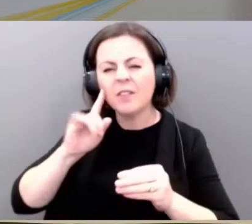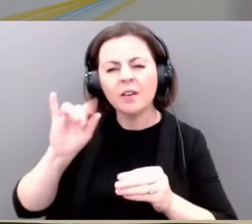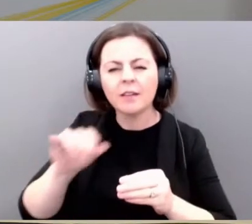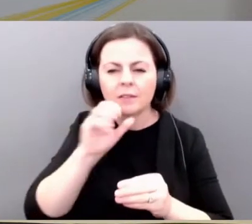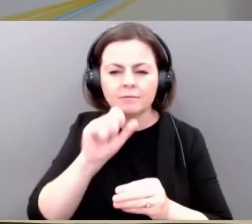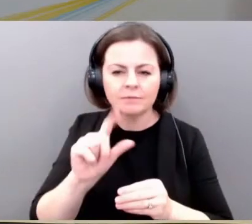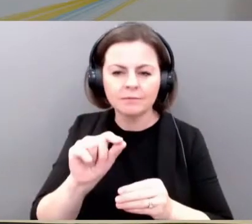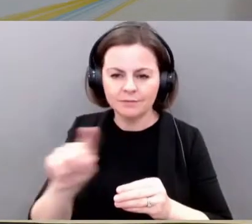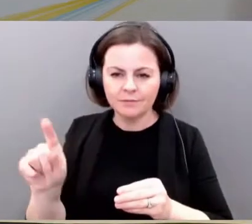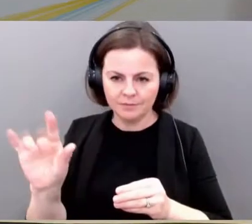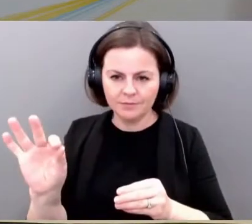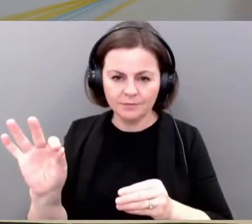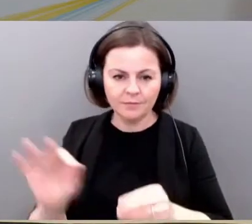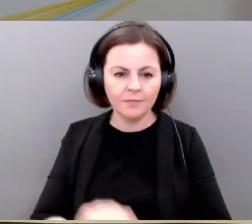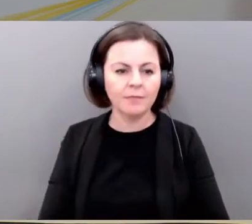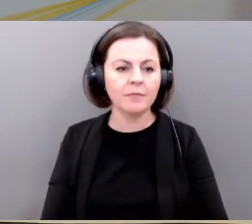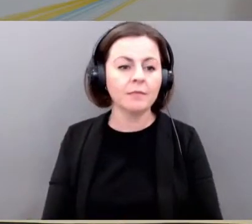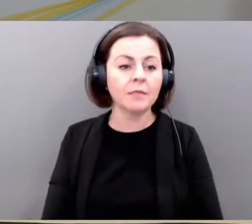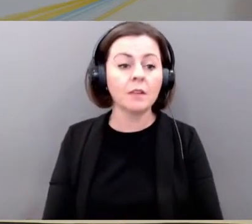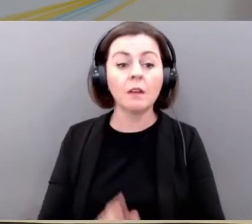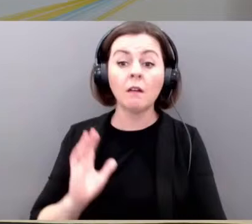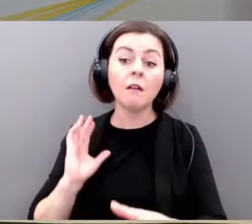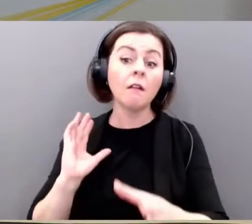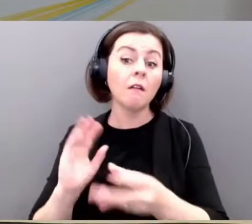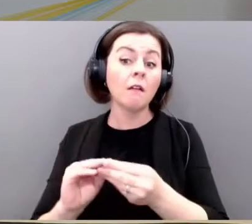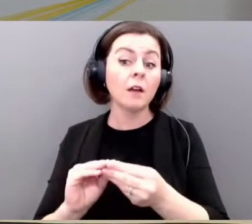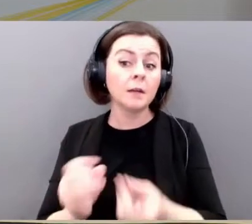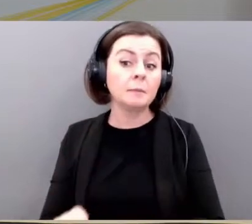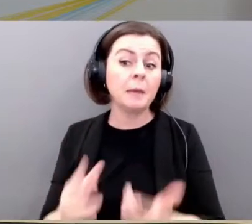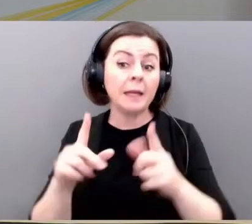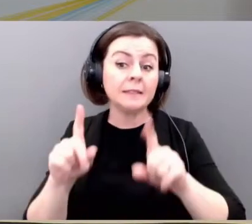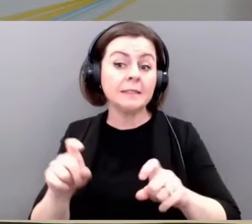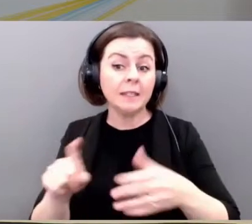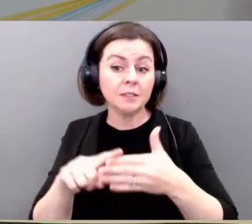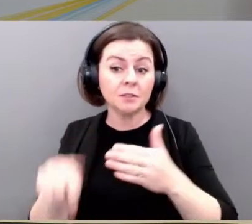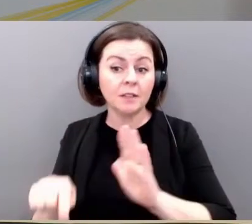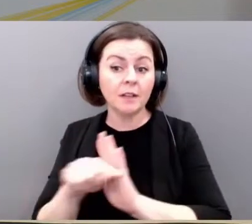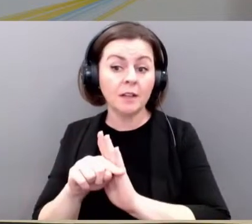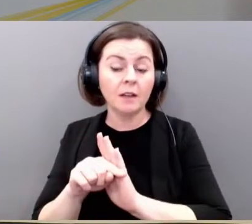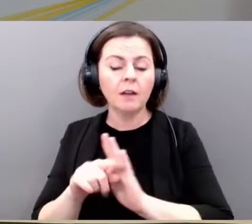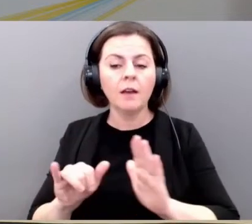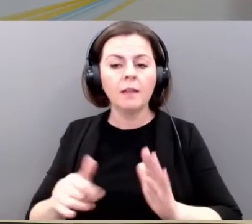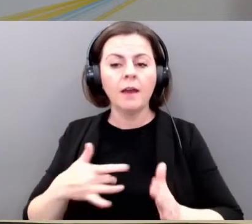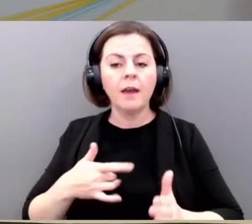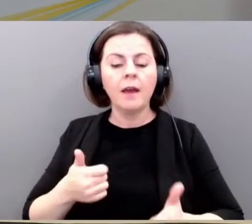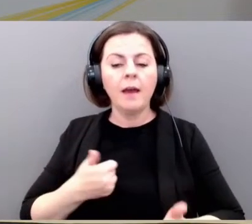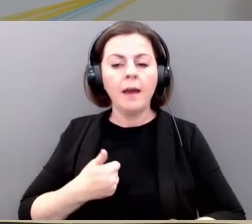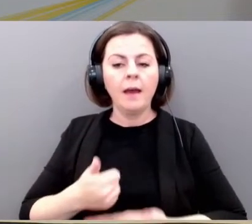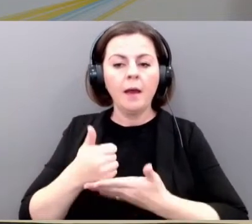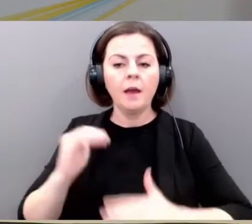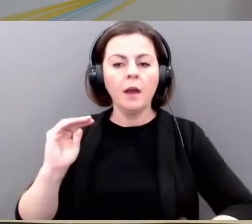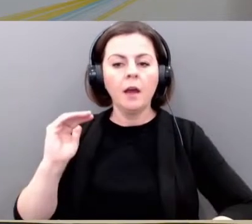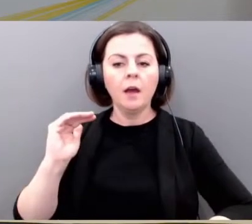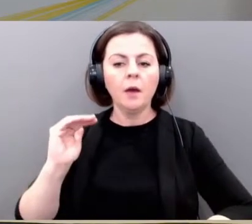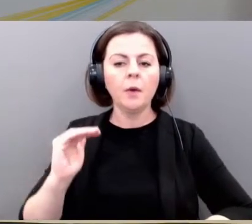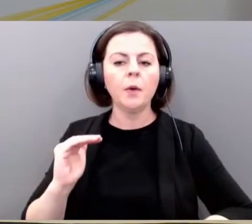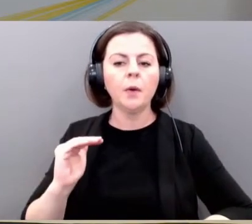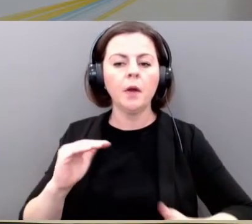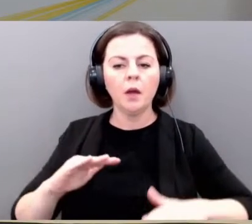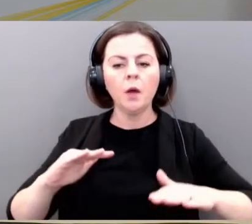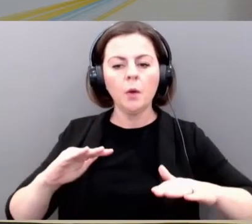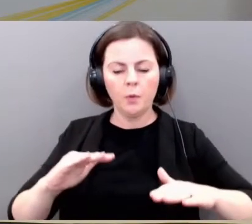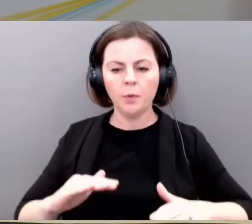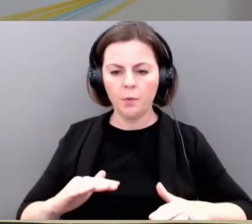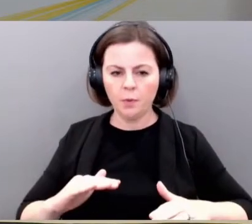Knowing that these tests to date are negative is reassuring. And given the large volume of tests completed, the negative